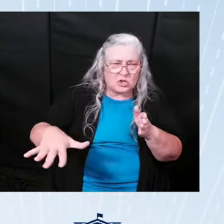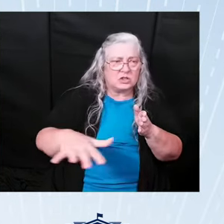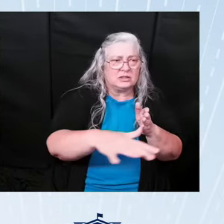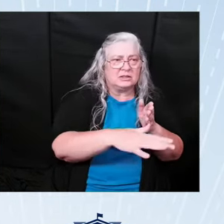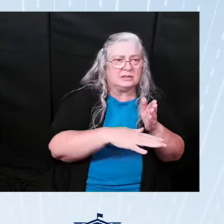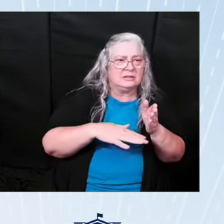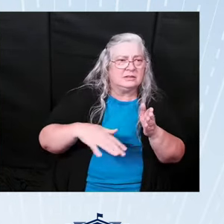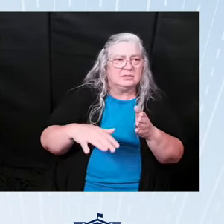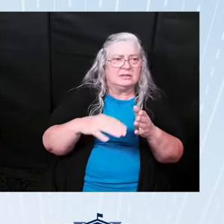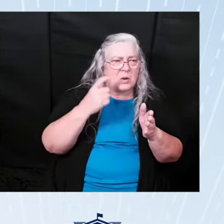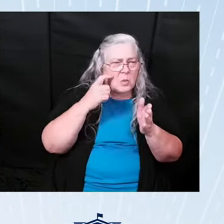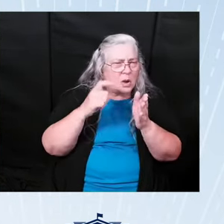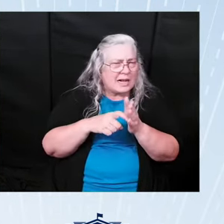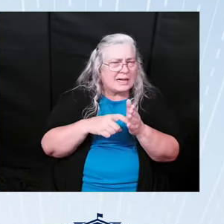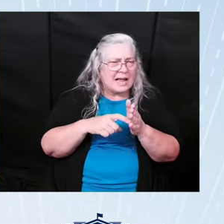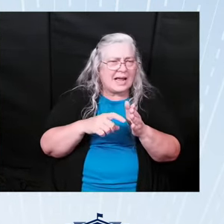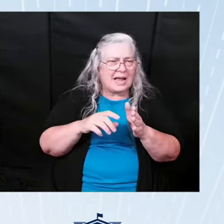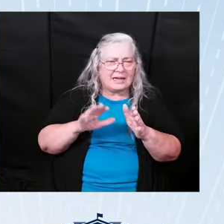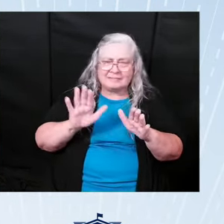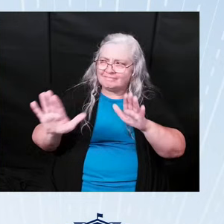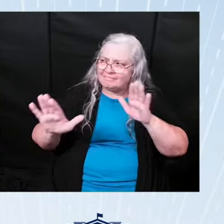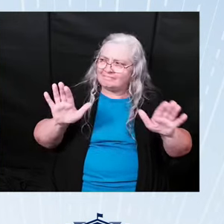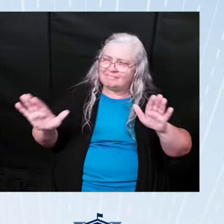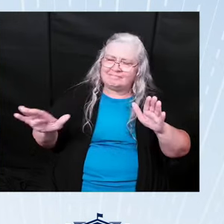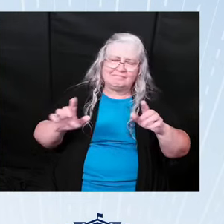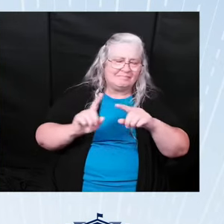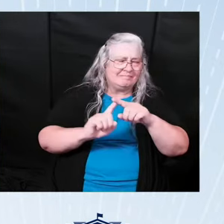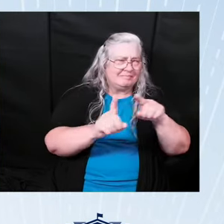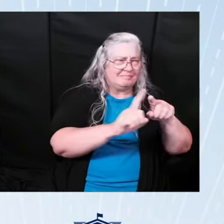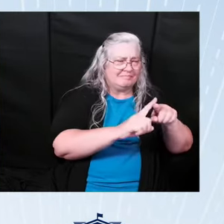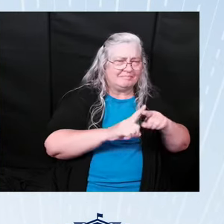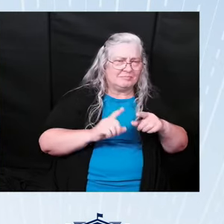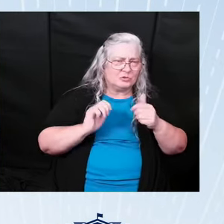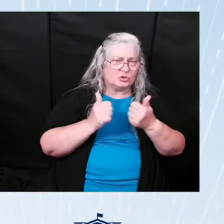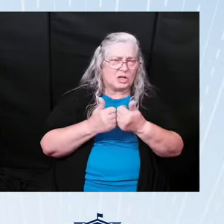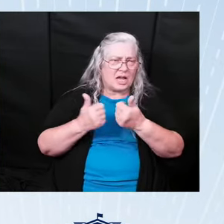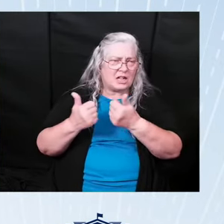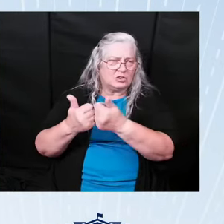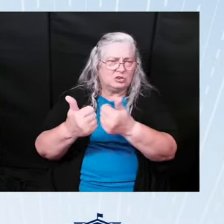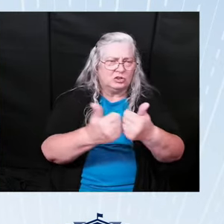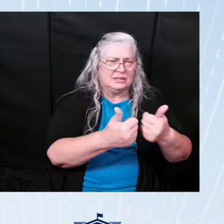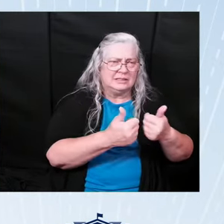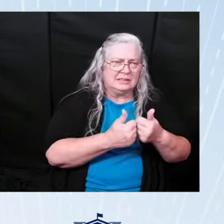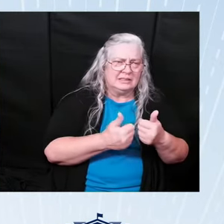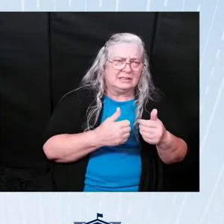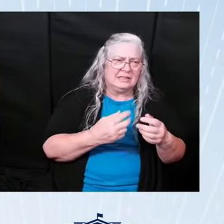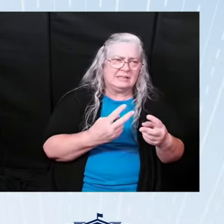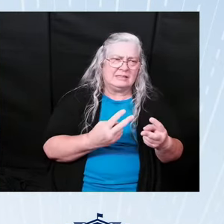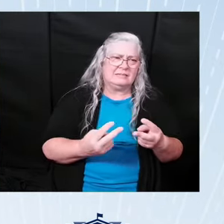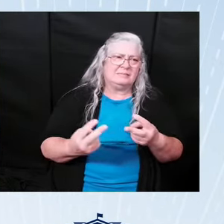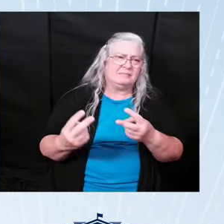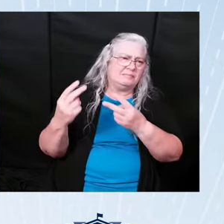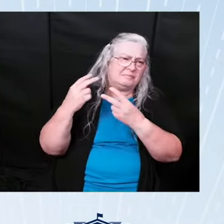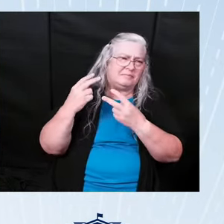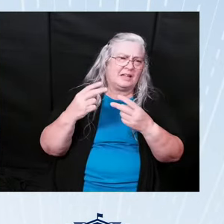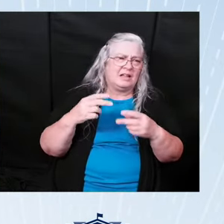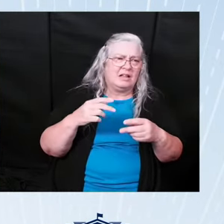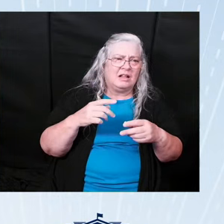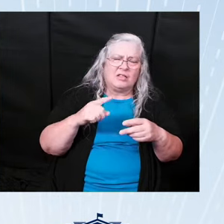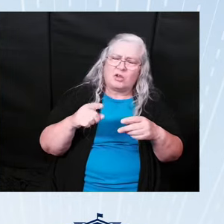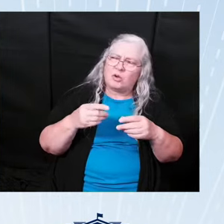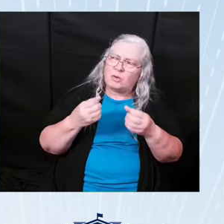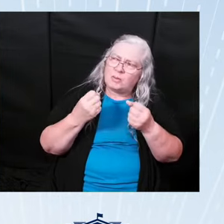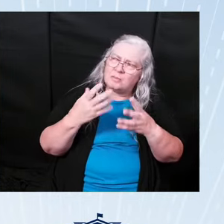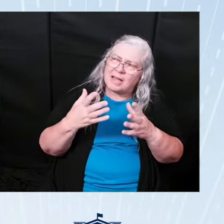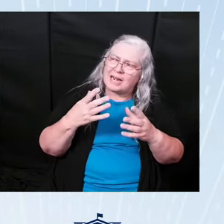politics is, you know, not aligned with nature. We have some work to do. And then really looking at municipalities and